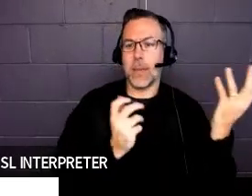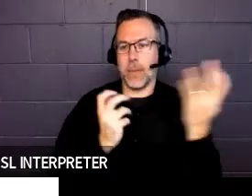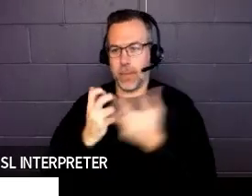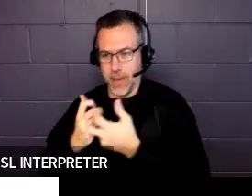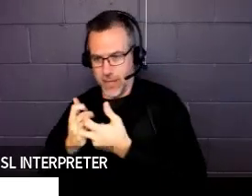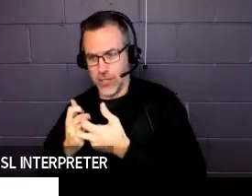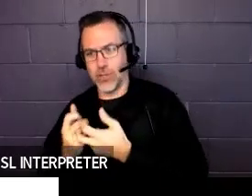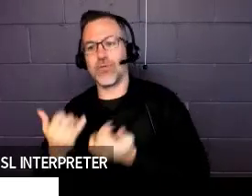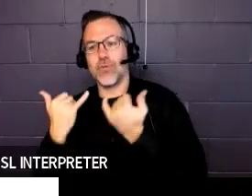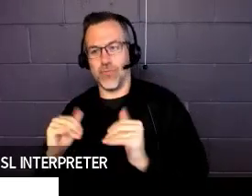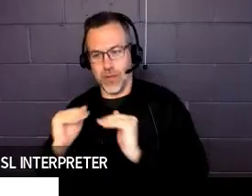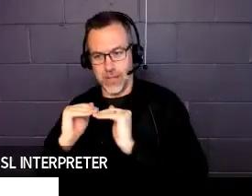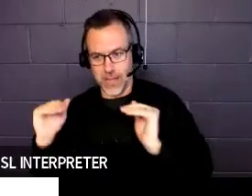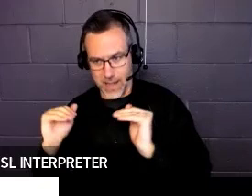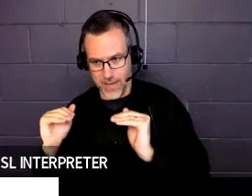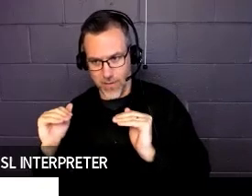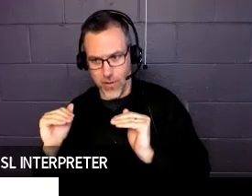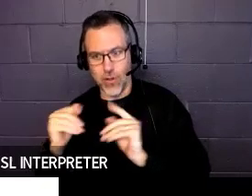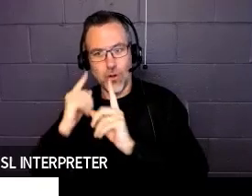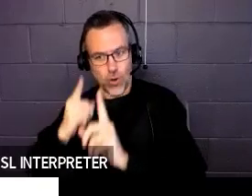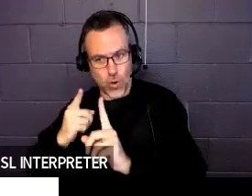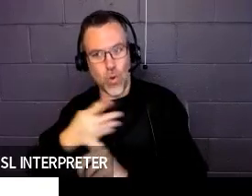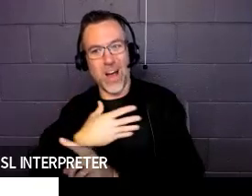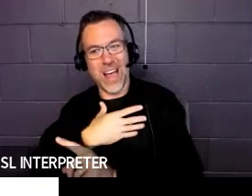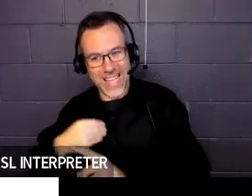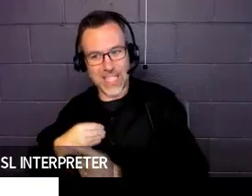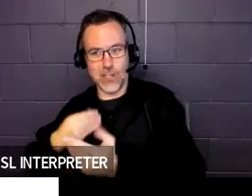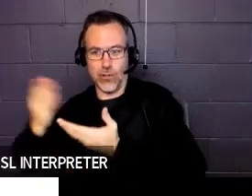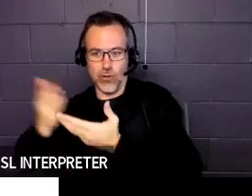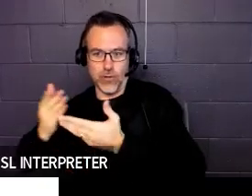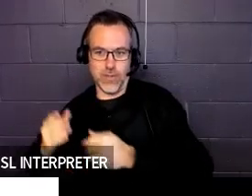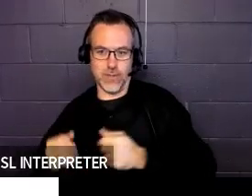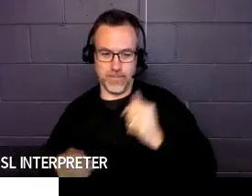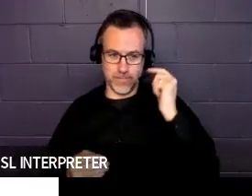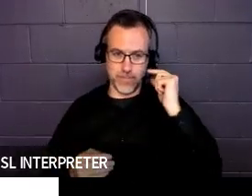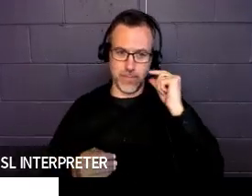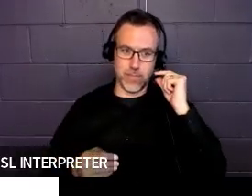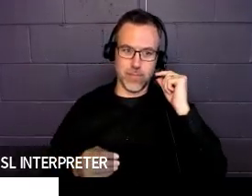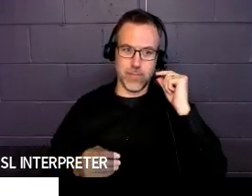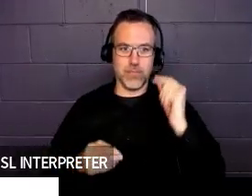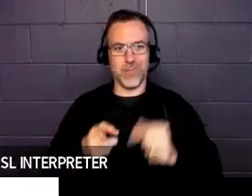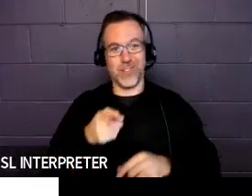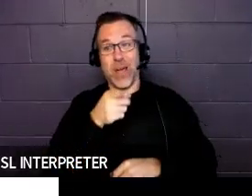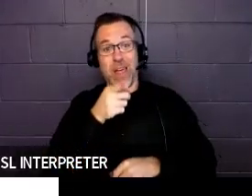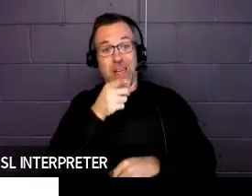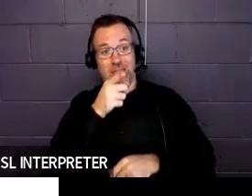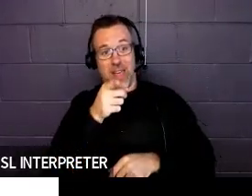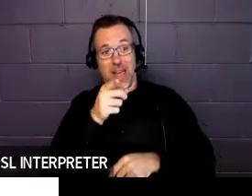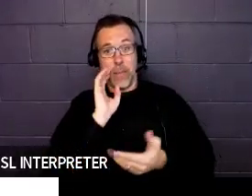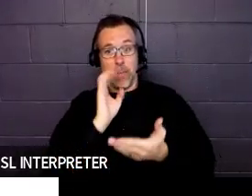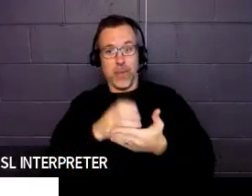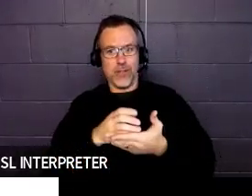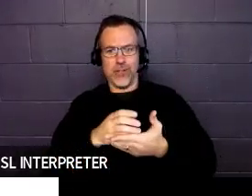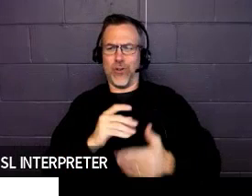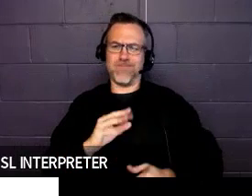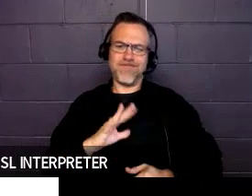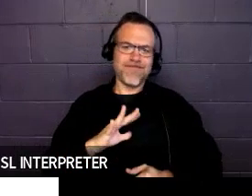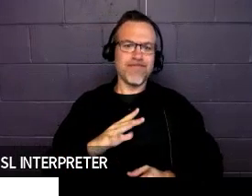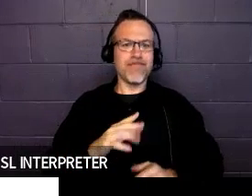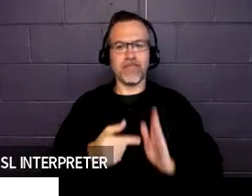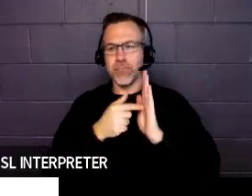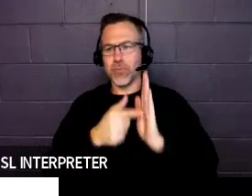level, to a goal, and to a service. And so this is just a great visual to kind of put it all